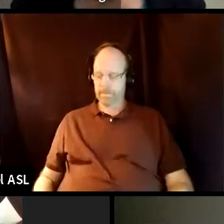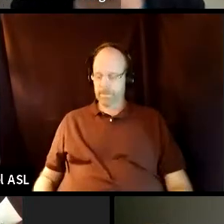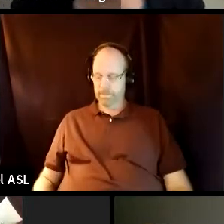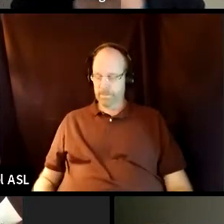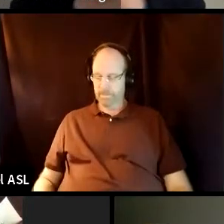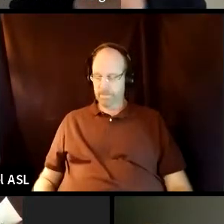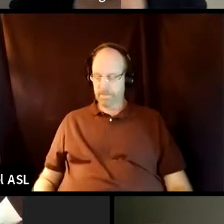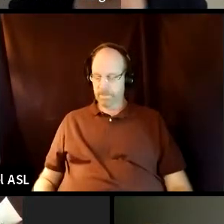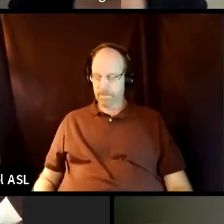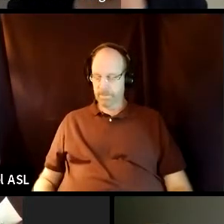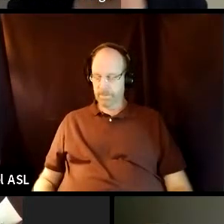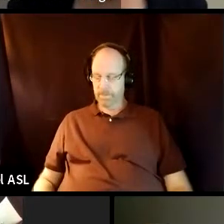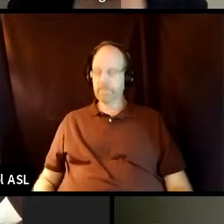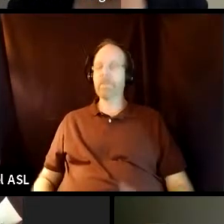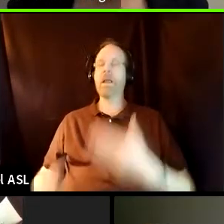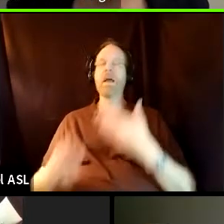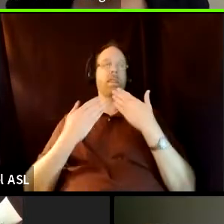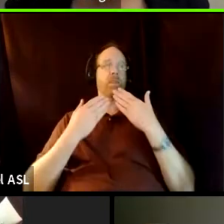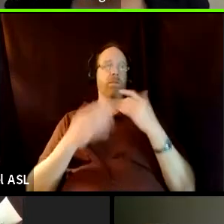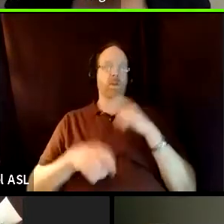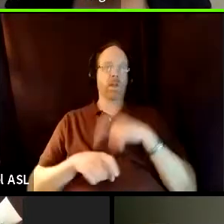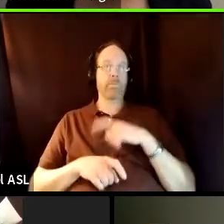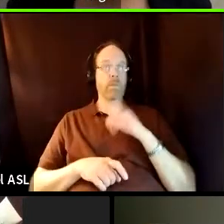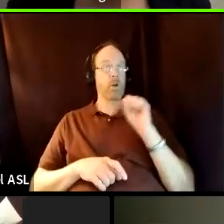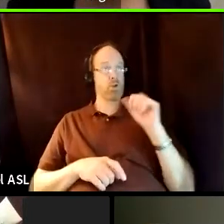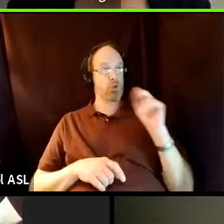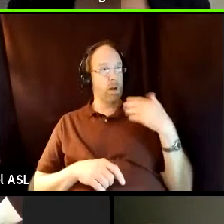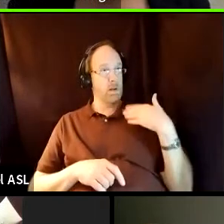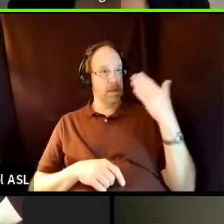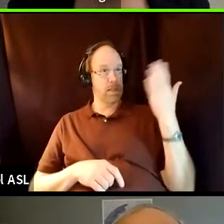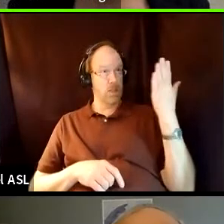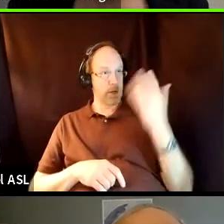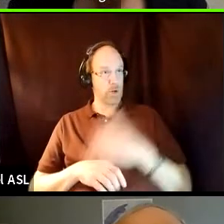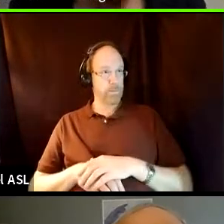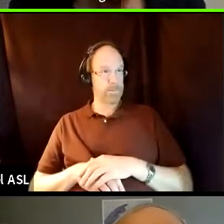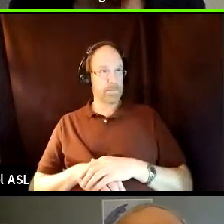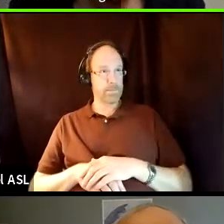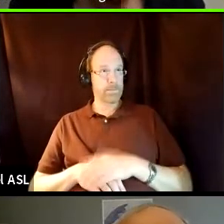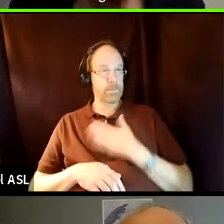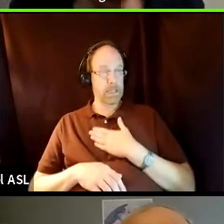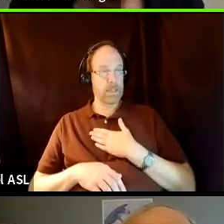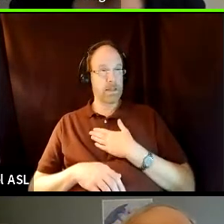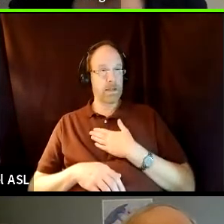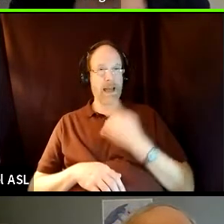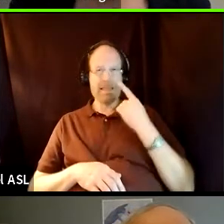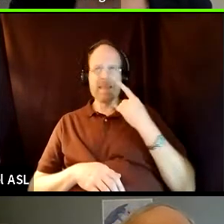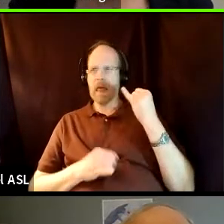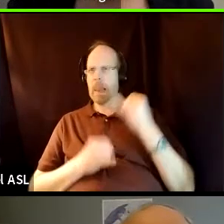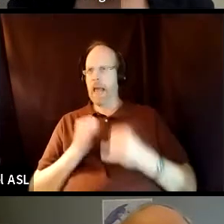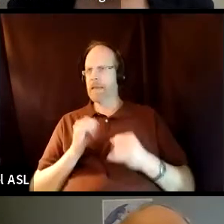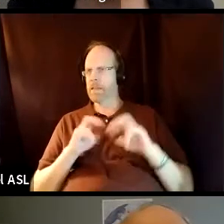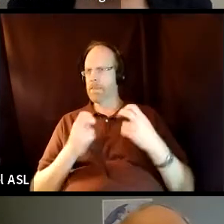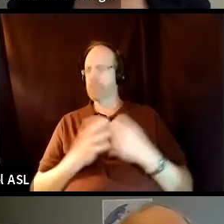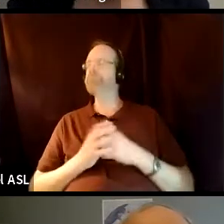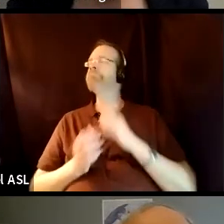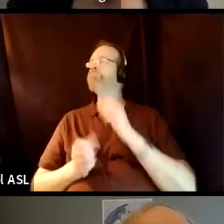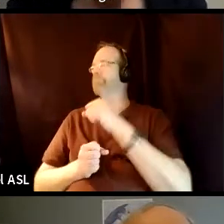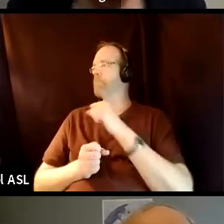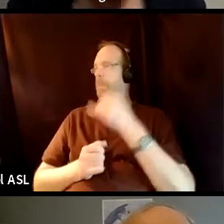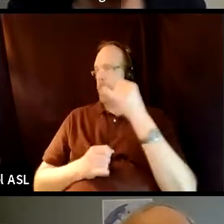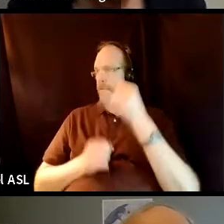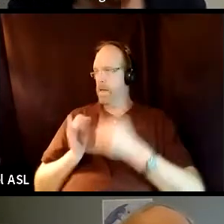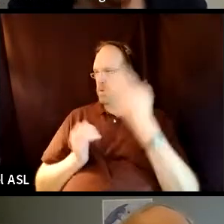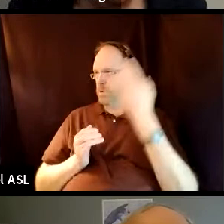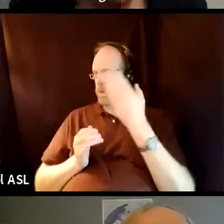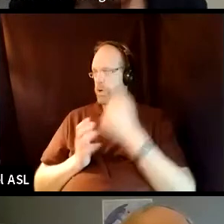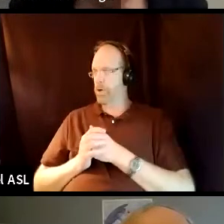Thank you for your time. You bet. Sean, if you call the next speaker, please. It's the last in this panel. It is, Chair. Our final speaker